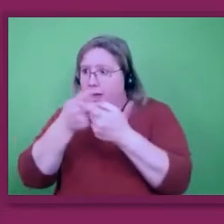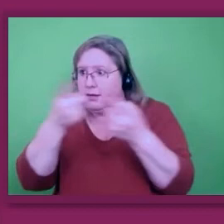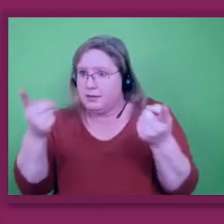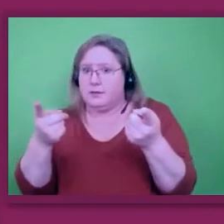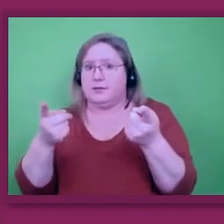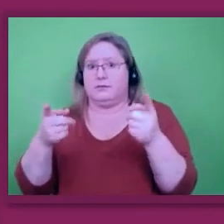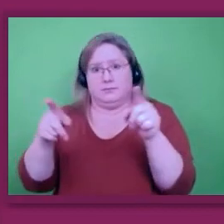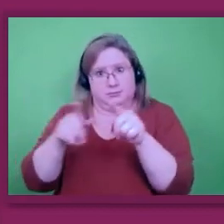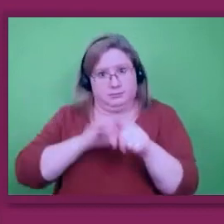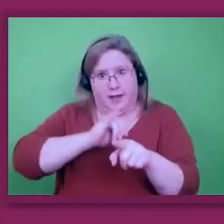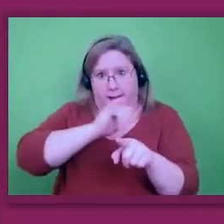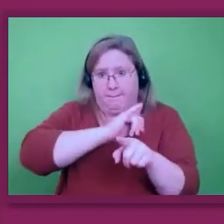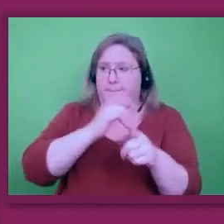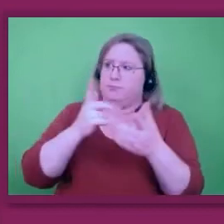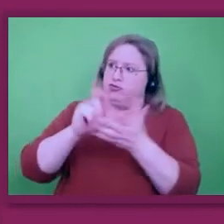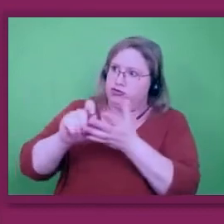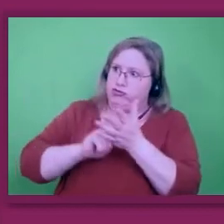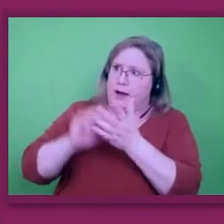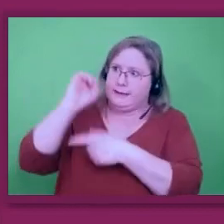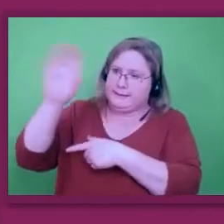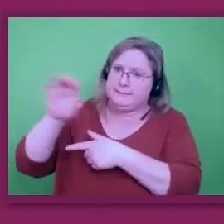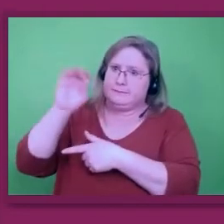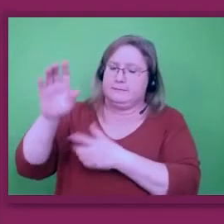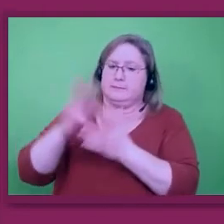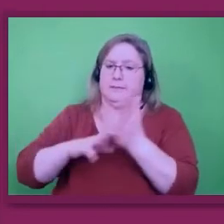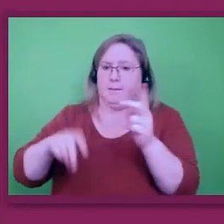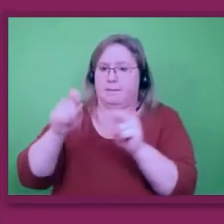to try to change that. Next slide, please.